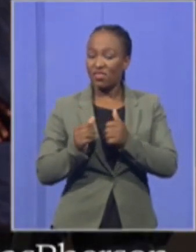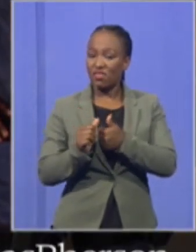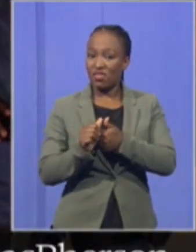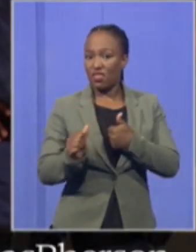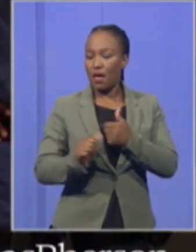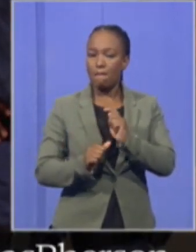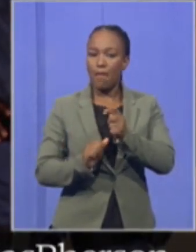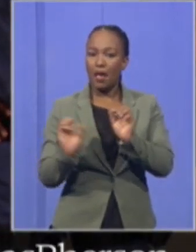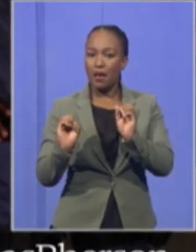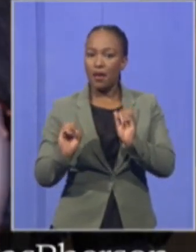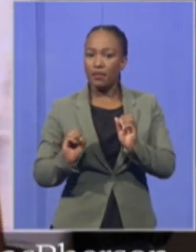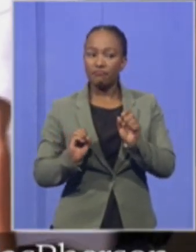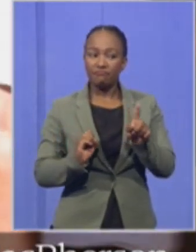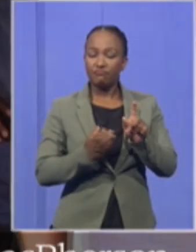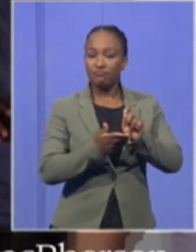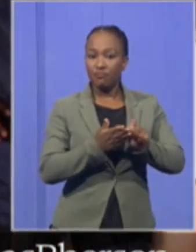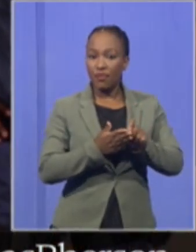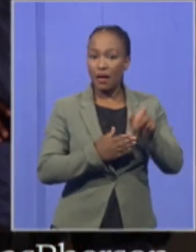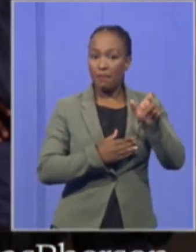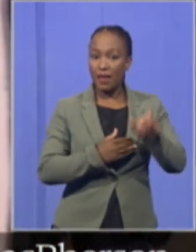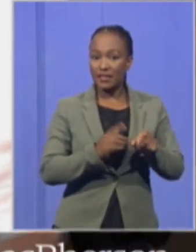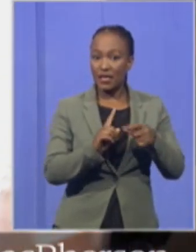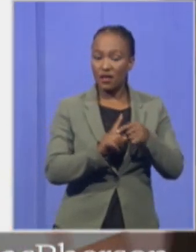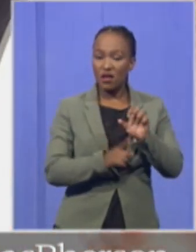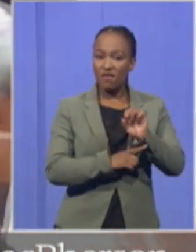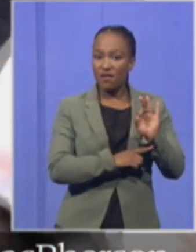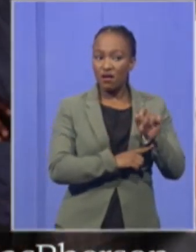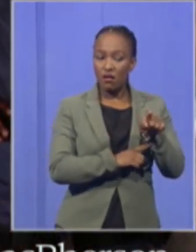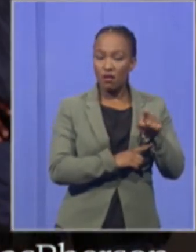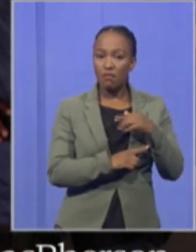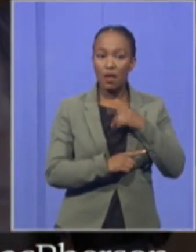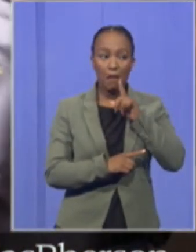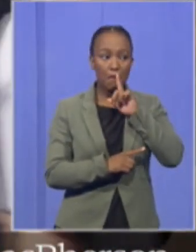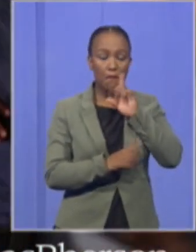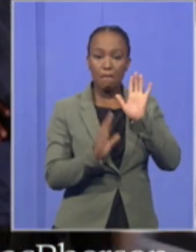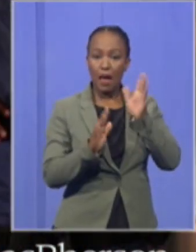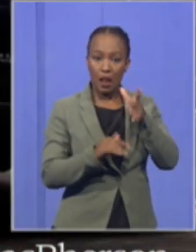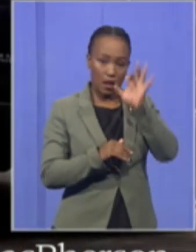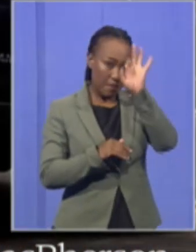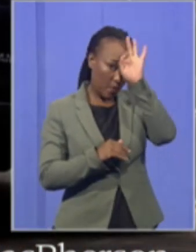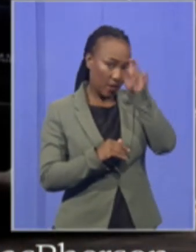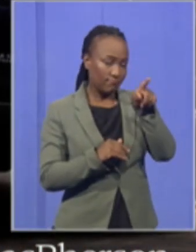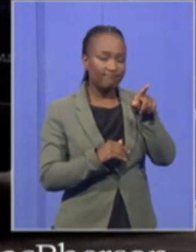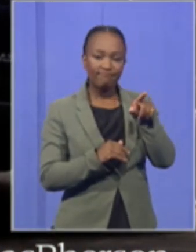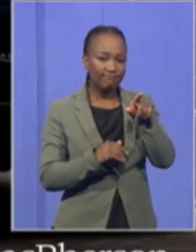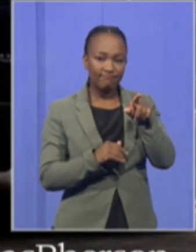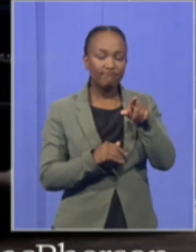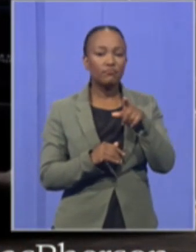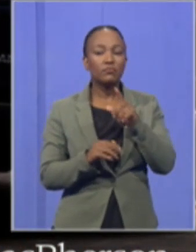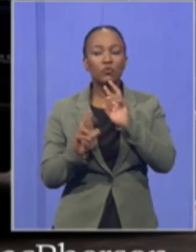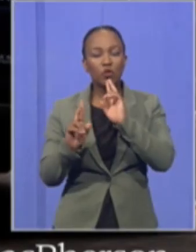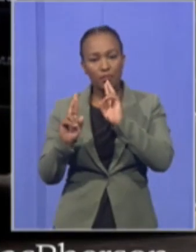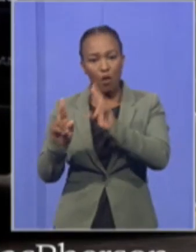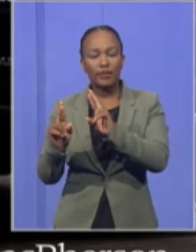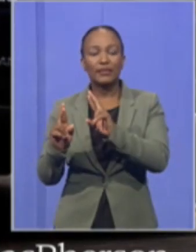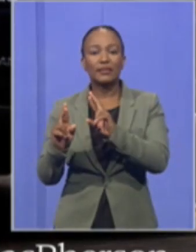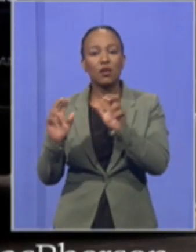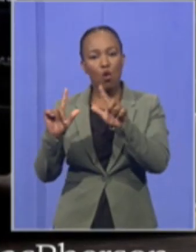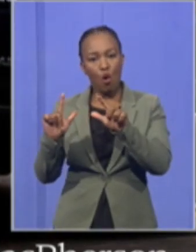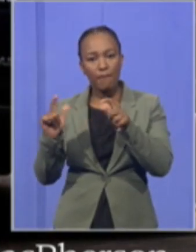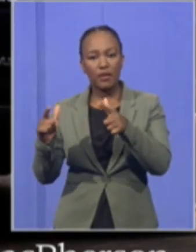wa EFF o ikanne gore morero ono ga o ne o felela fela kwa stationeng sa mapodisi mme o tlile go begelwa komiti ya maitsholo